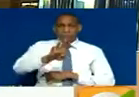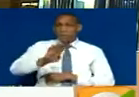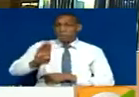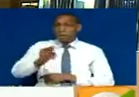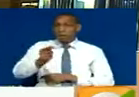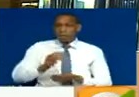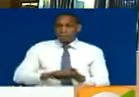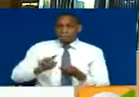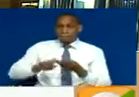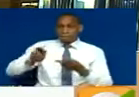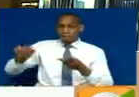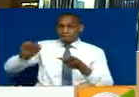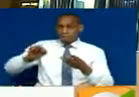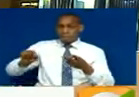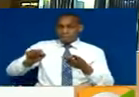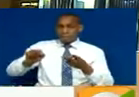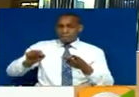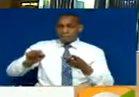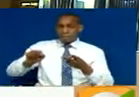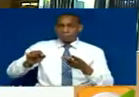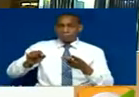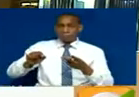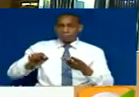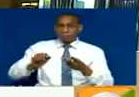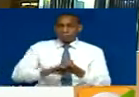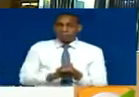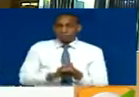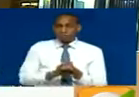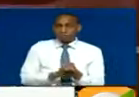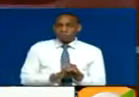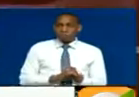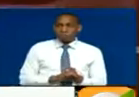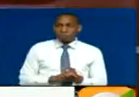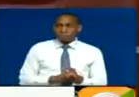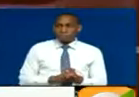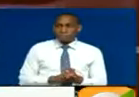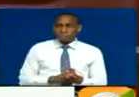billion shillings. MPs have basically set aside the caps.